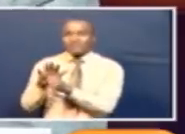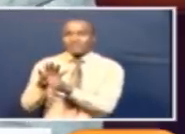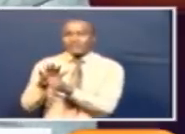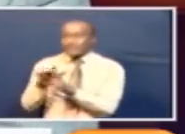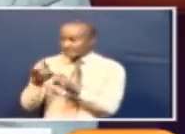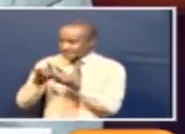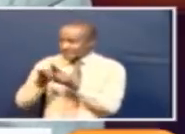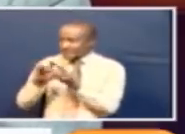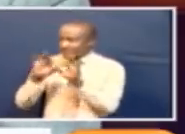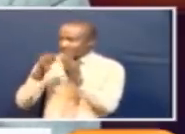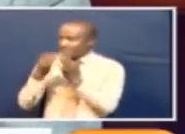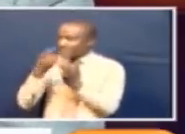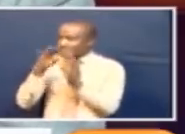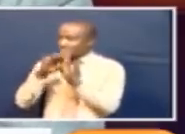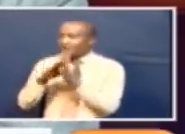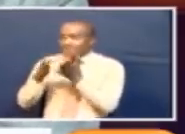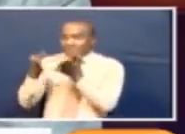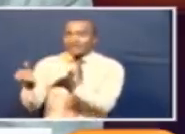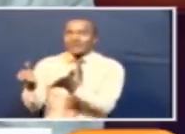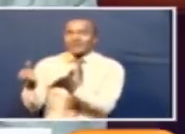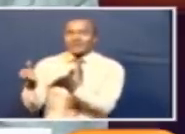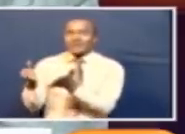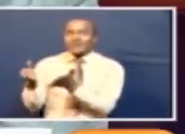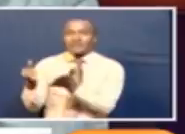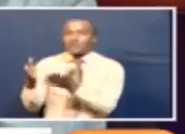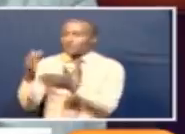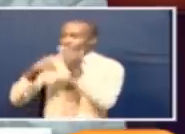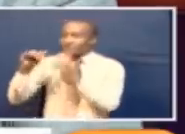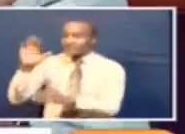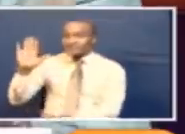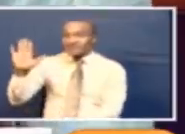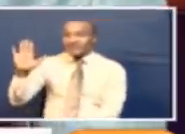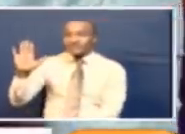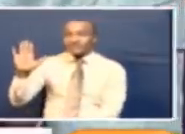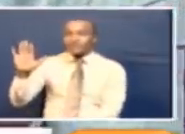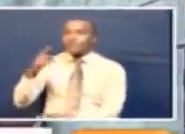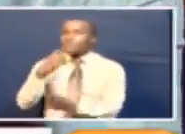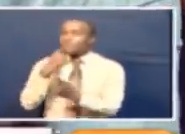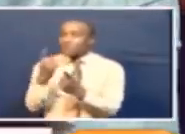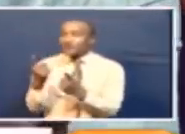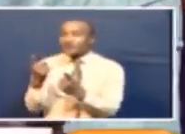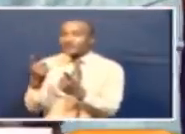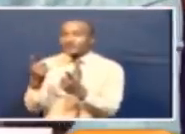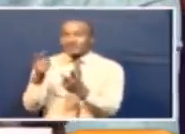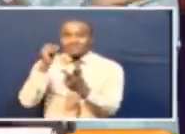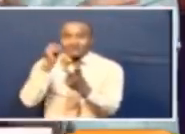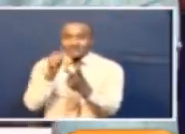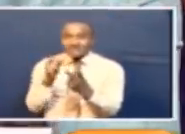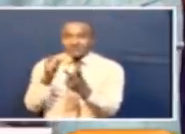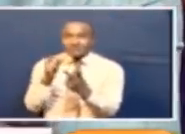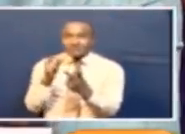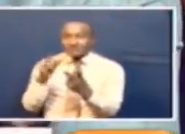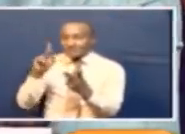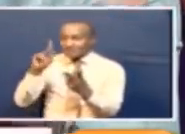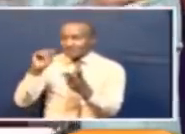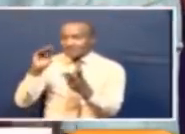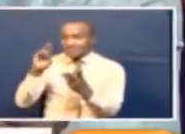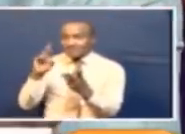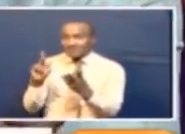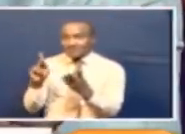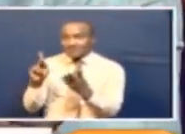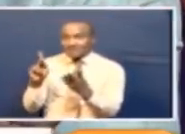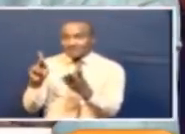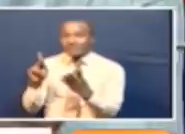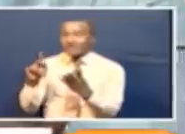program is here in Kenya. It's taught in 5 universities: Moi University, Maseno, Kabarak, Aga